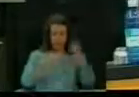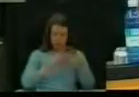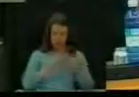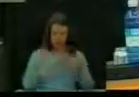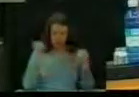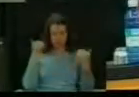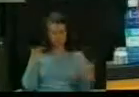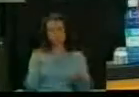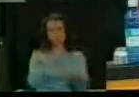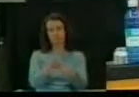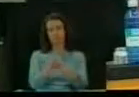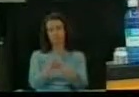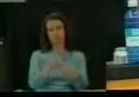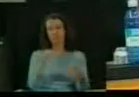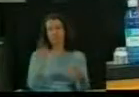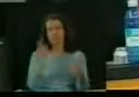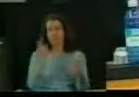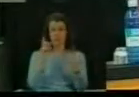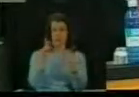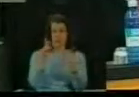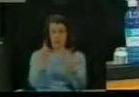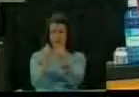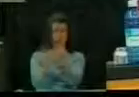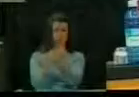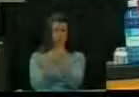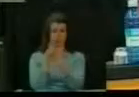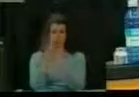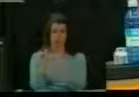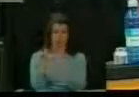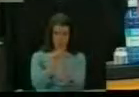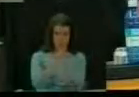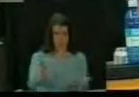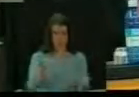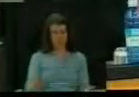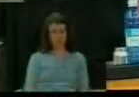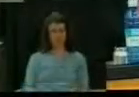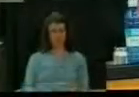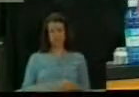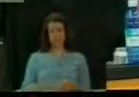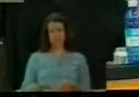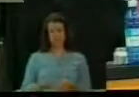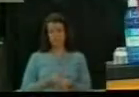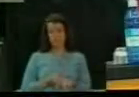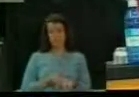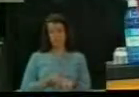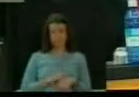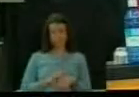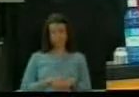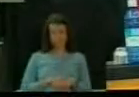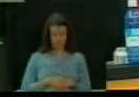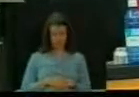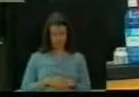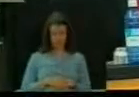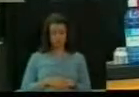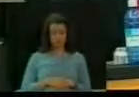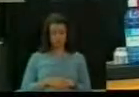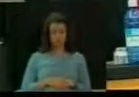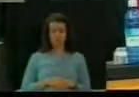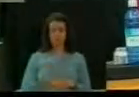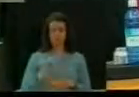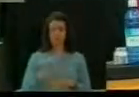Second. I make a substitute motion, we'll hear it today and vote on it. Let them do it together. I mean, if we're going to do it, let's get it